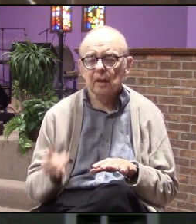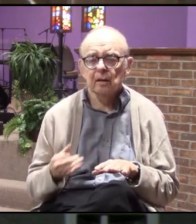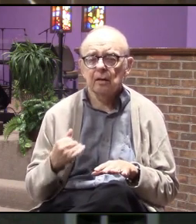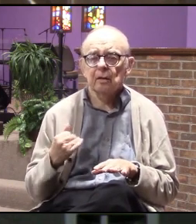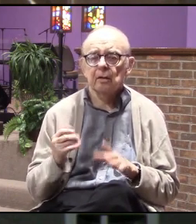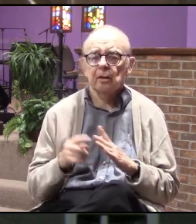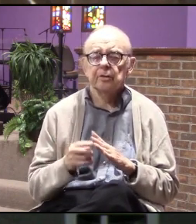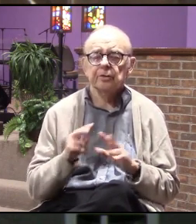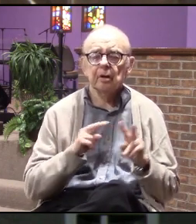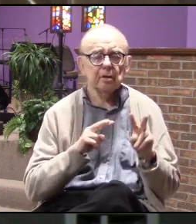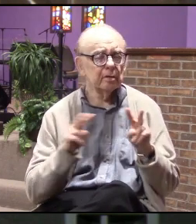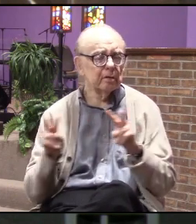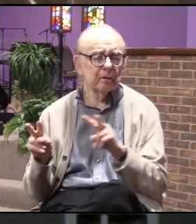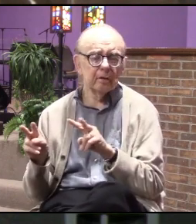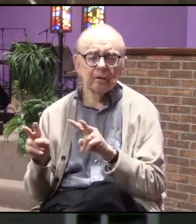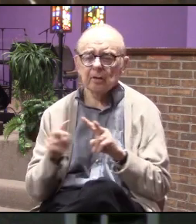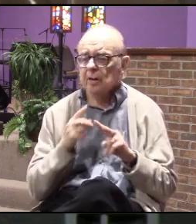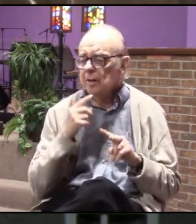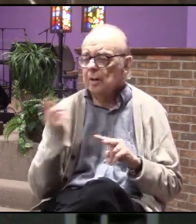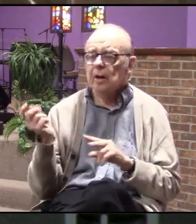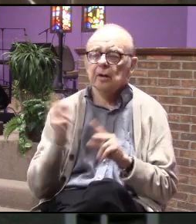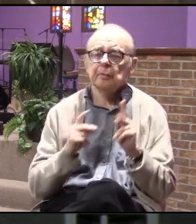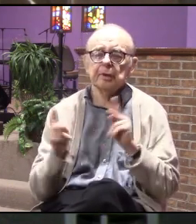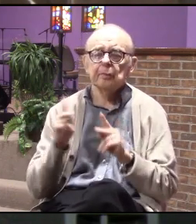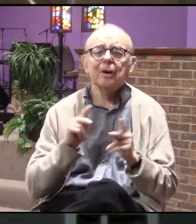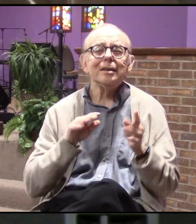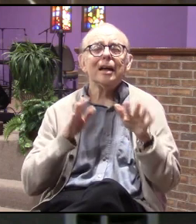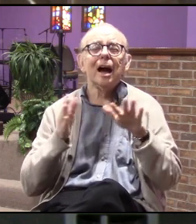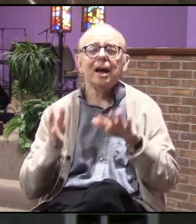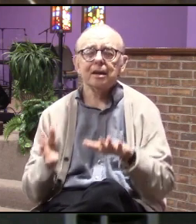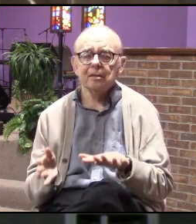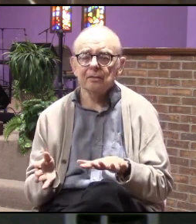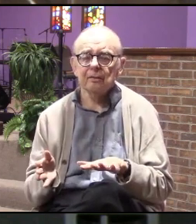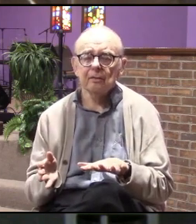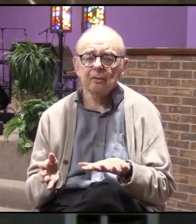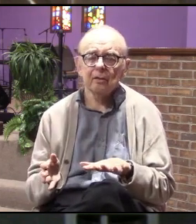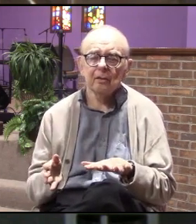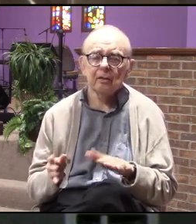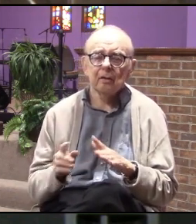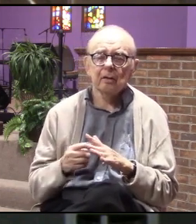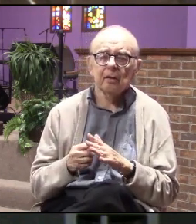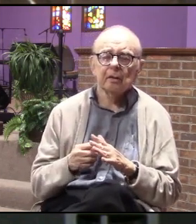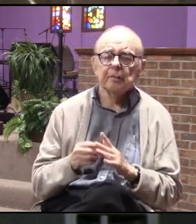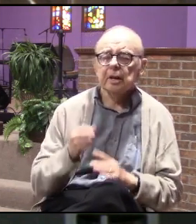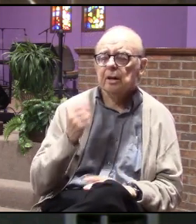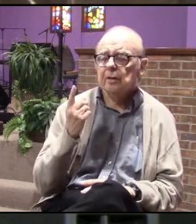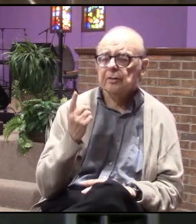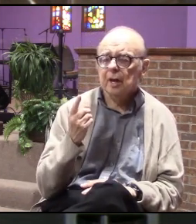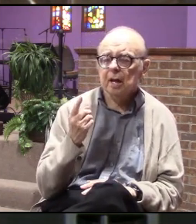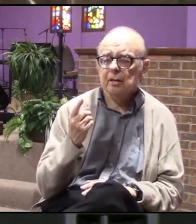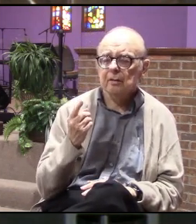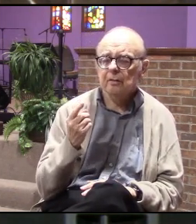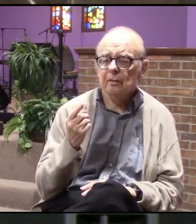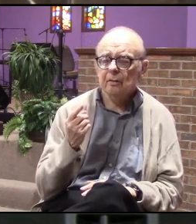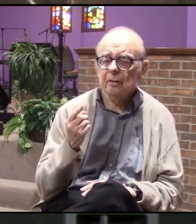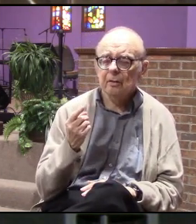Because when you start looking around and you start watching everybody pass, you're beginning to understand that